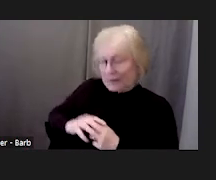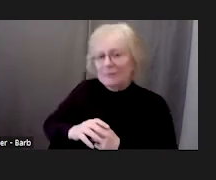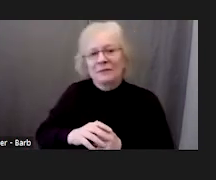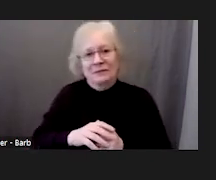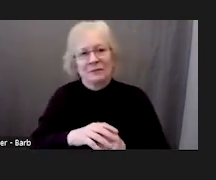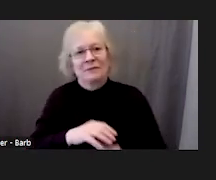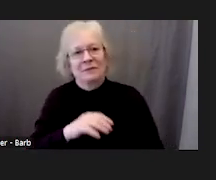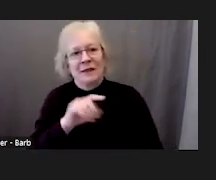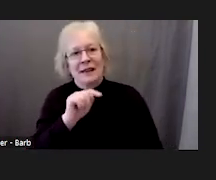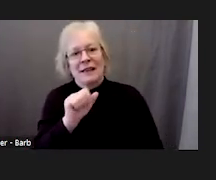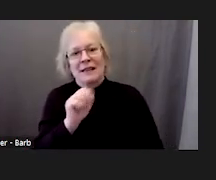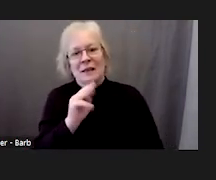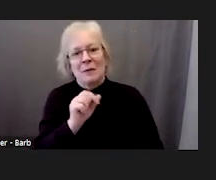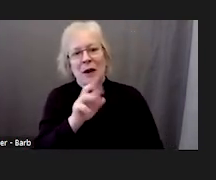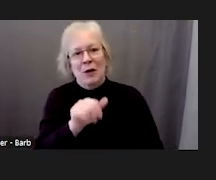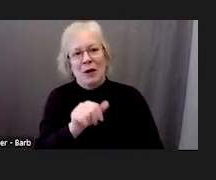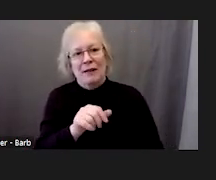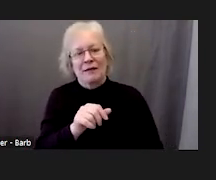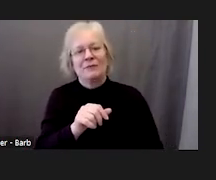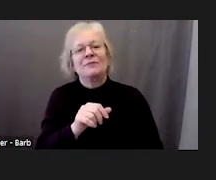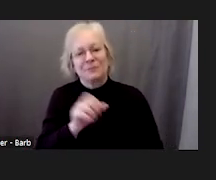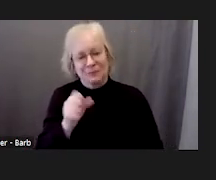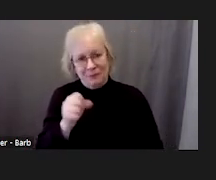Mackenzie made peaches.